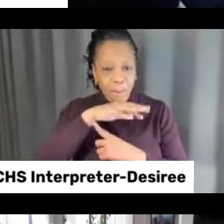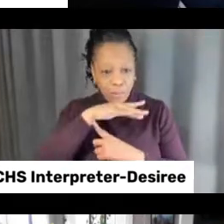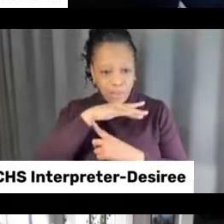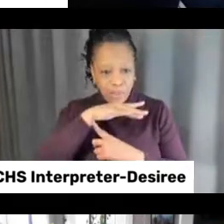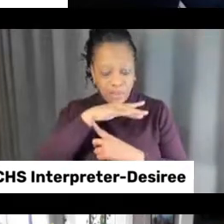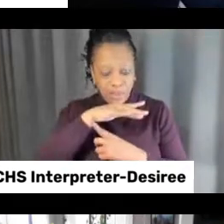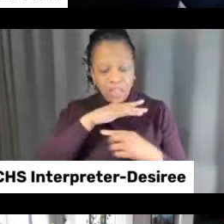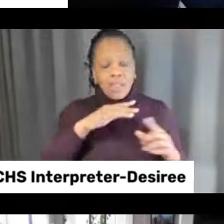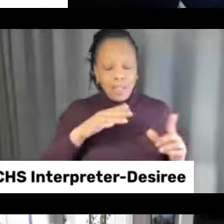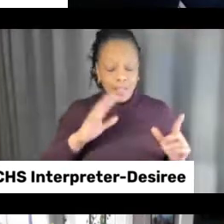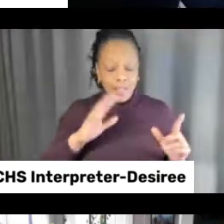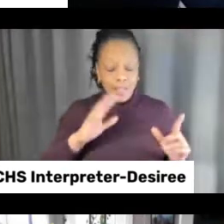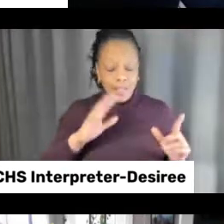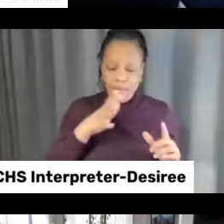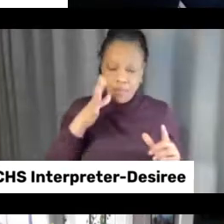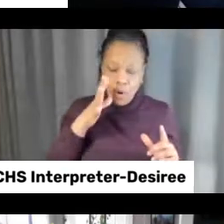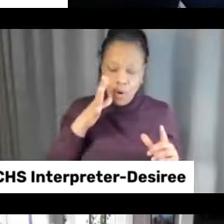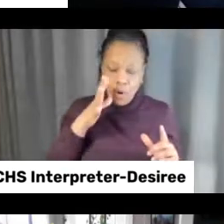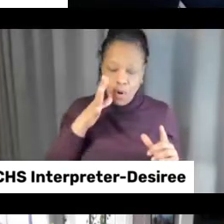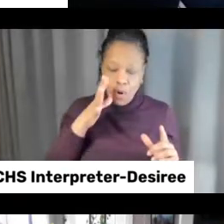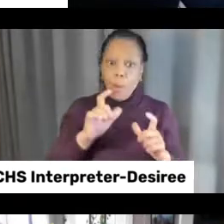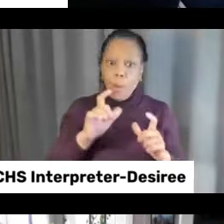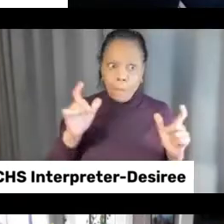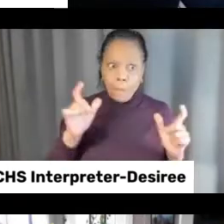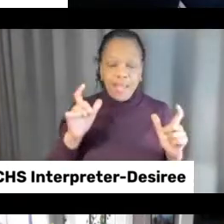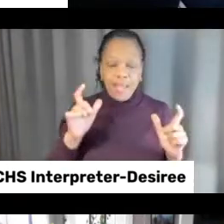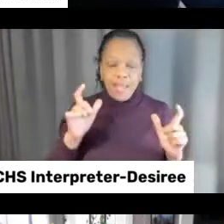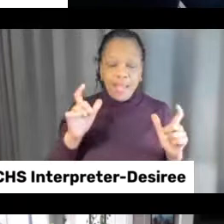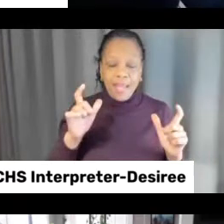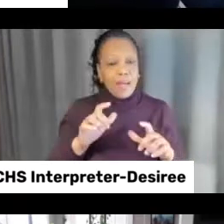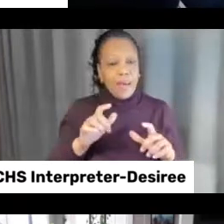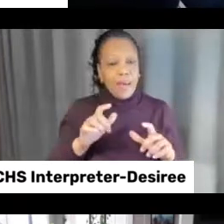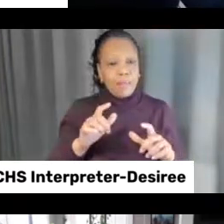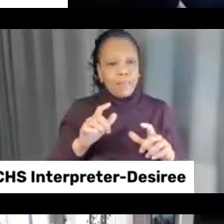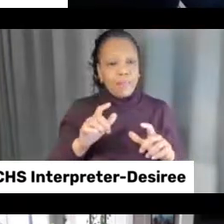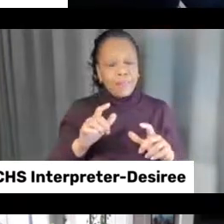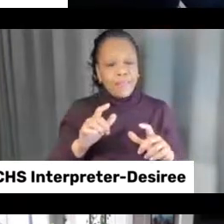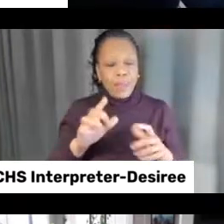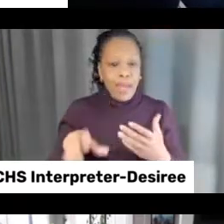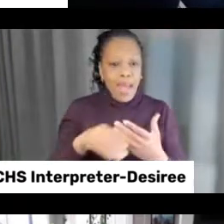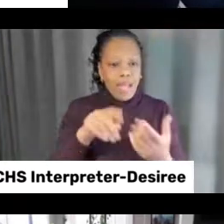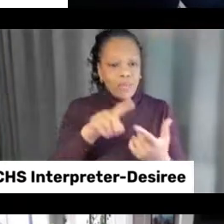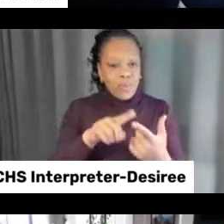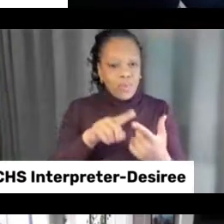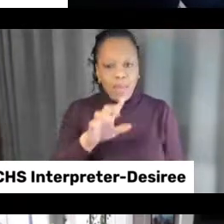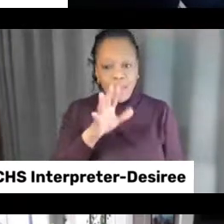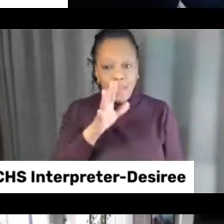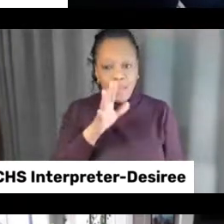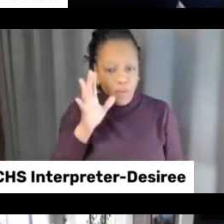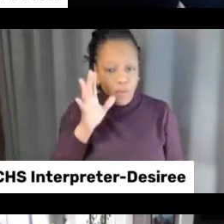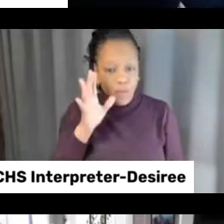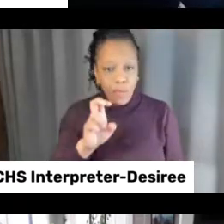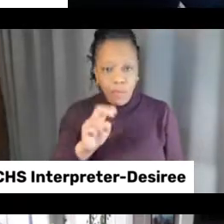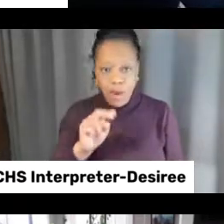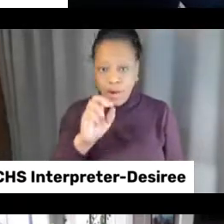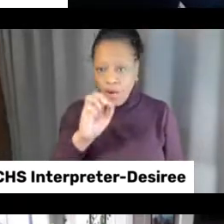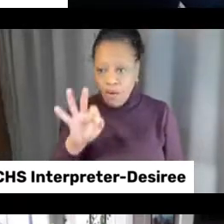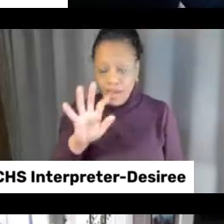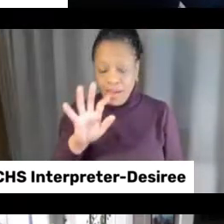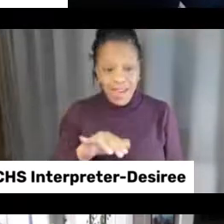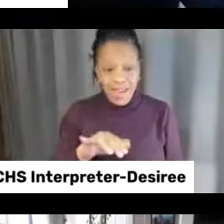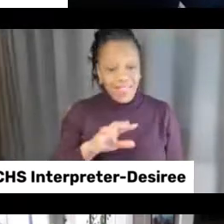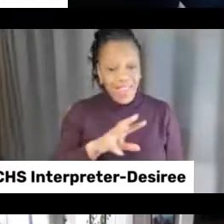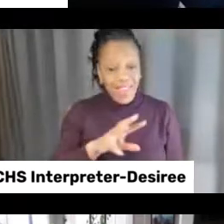contributors of farm runoff pollution into our waterways. And that water makes its way down to the Gulf of Mexico